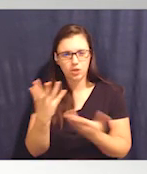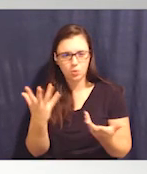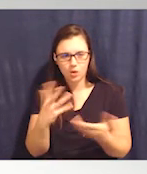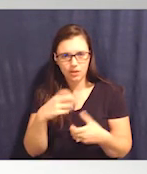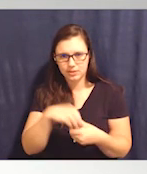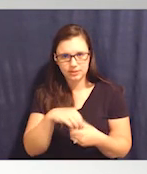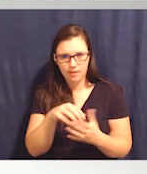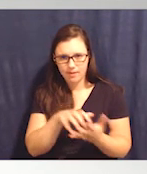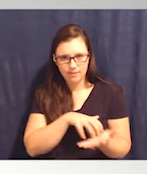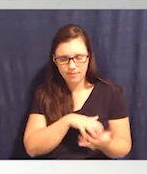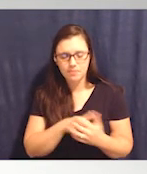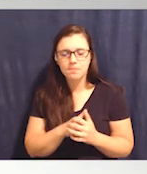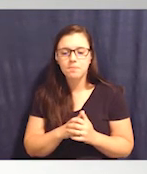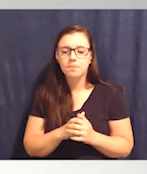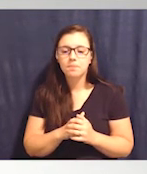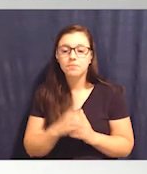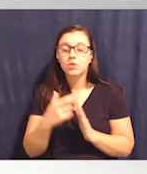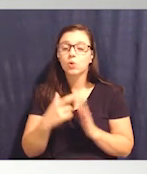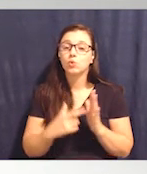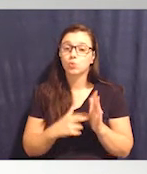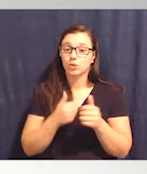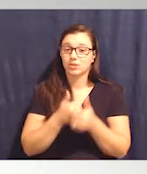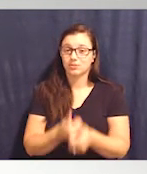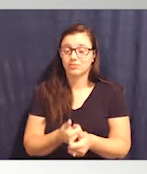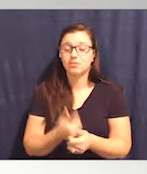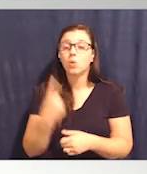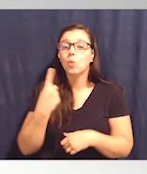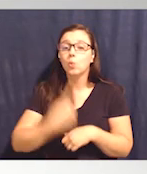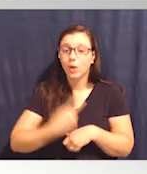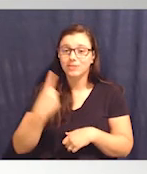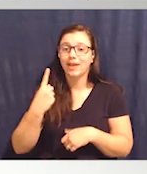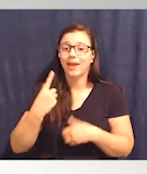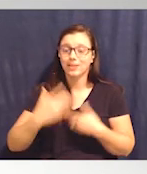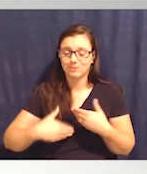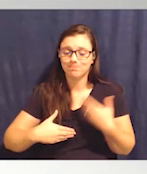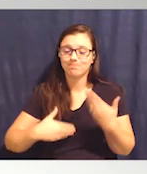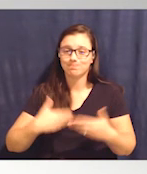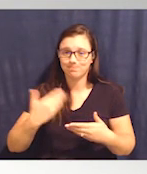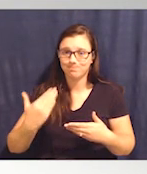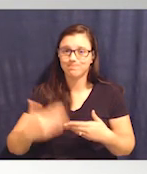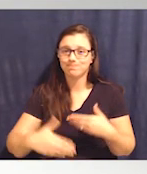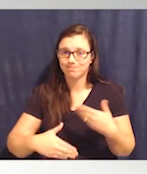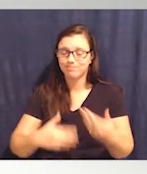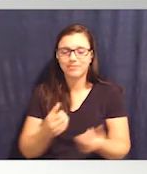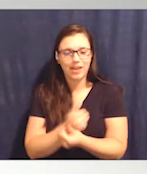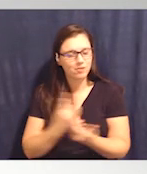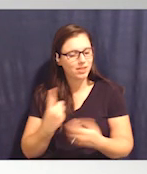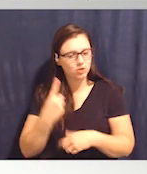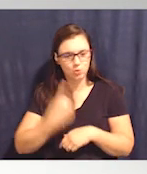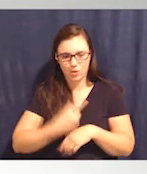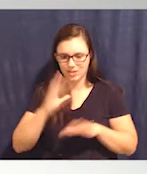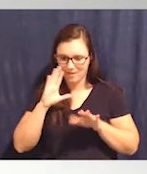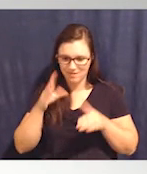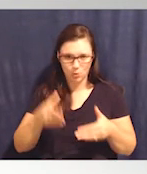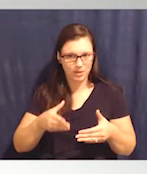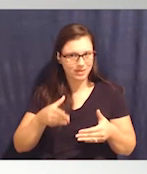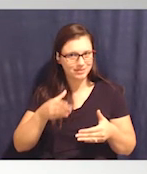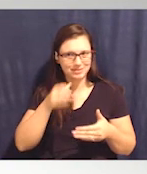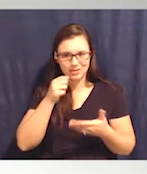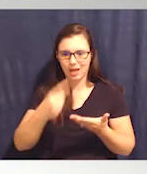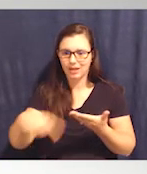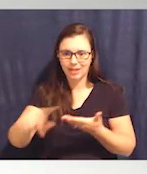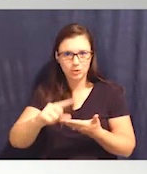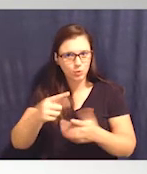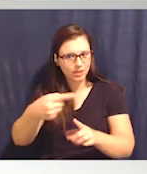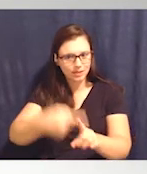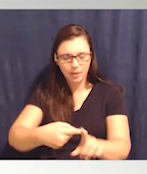Rules to live by. 1 day at a time. Take everything 1 day at a time. You cannot solve something that's going to happen 5 years from